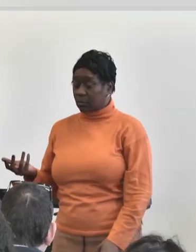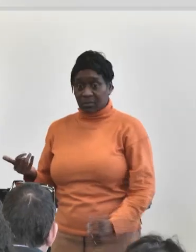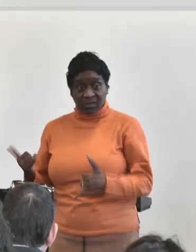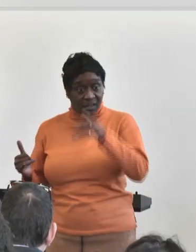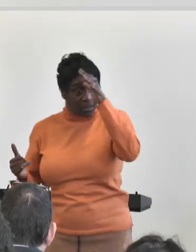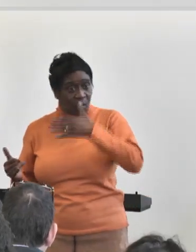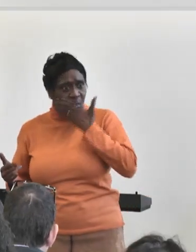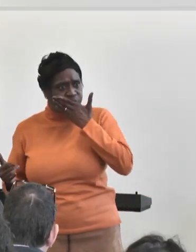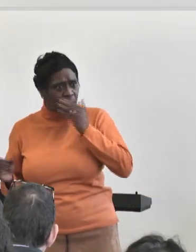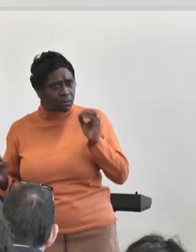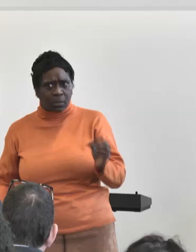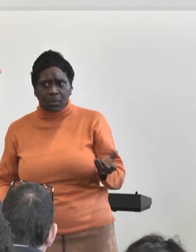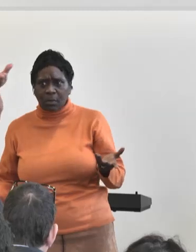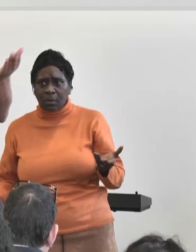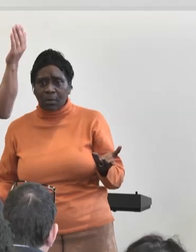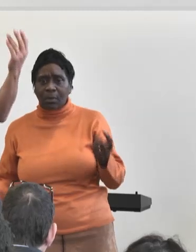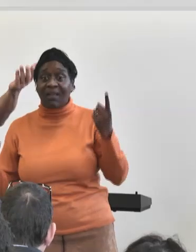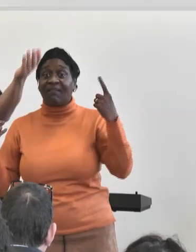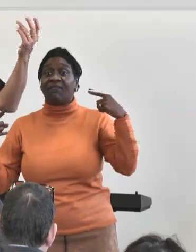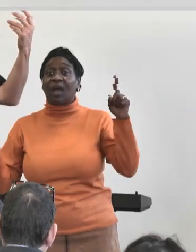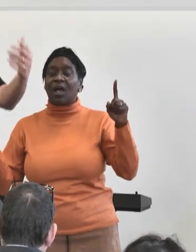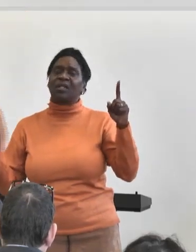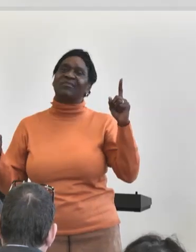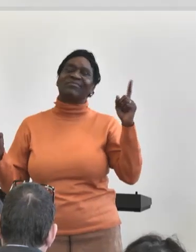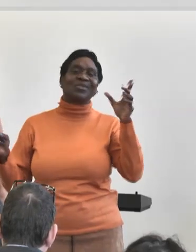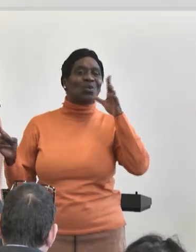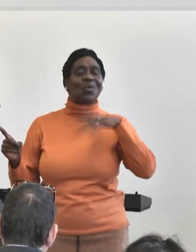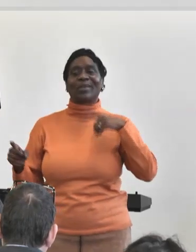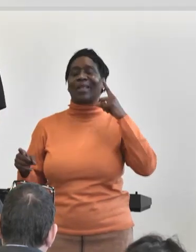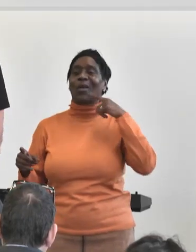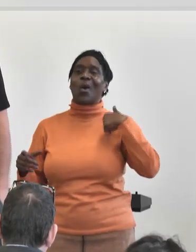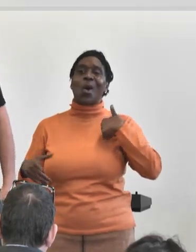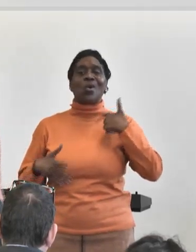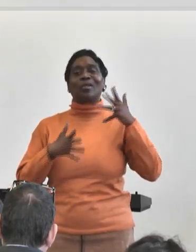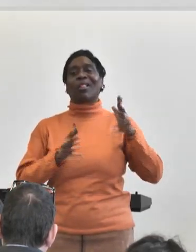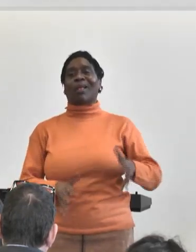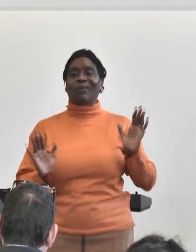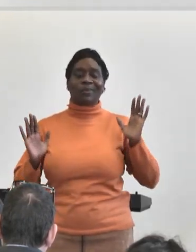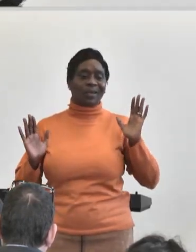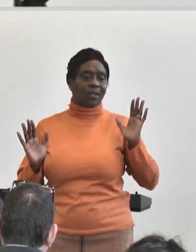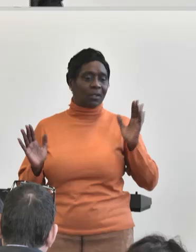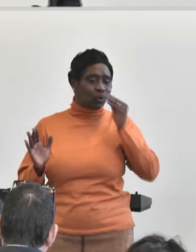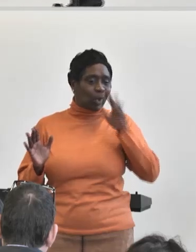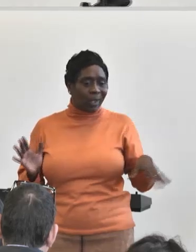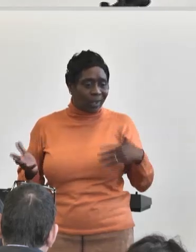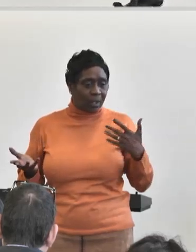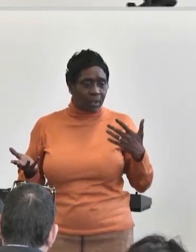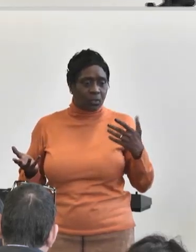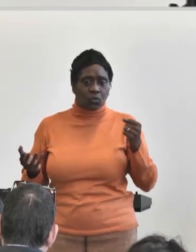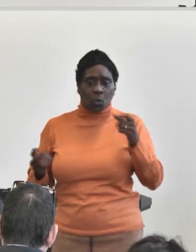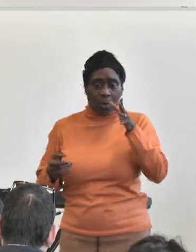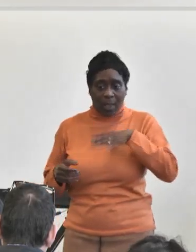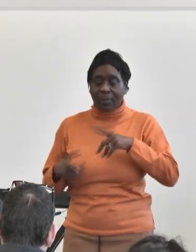didn't show up. Y aún no llega. And finally she thinks he's just going to stand me up. Y finalmente piensa que lo va a dejar plantado. She takes